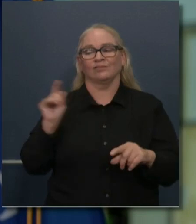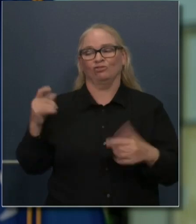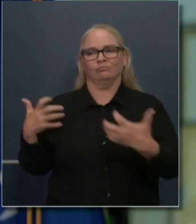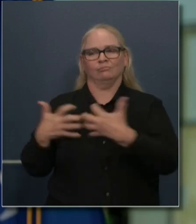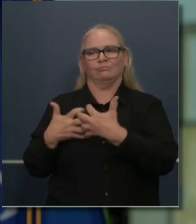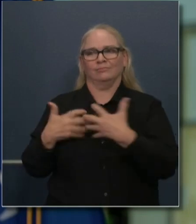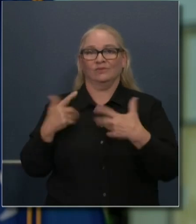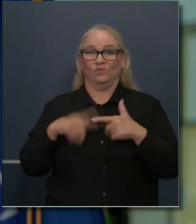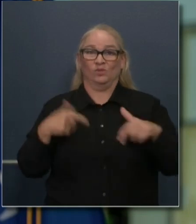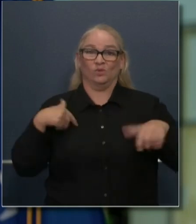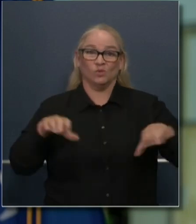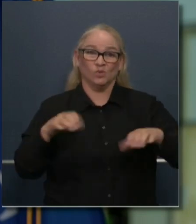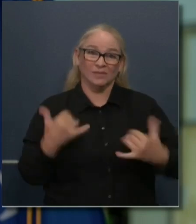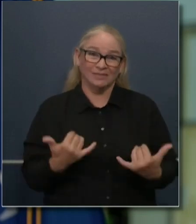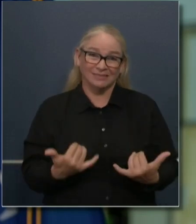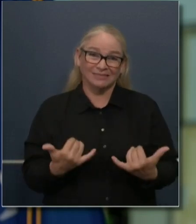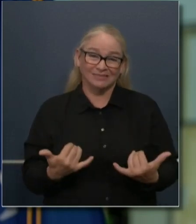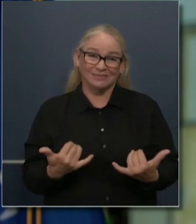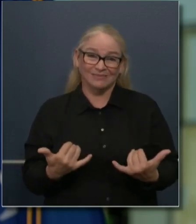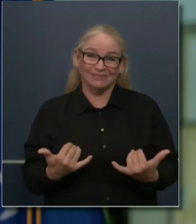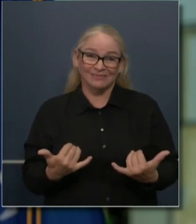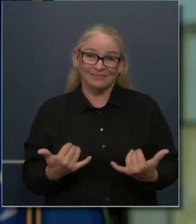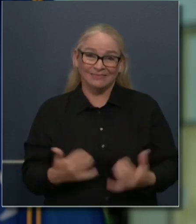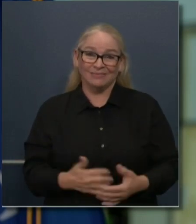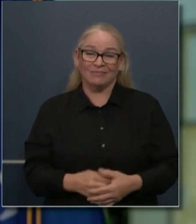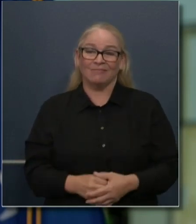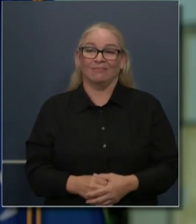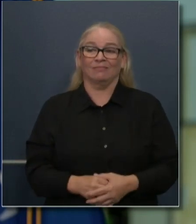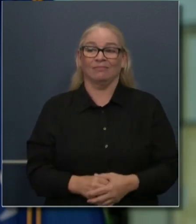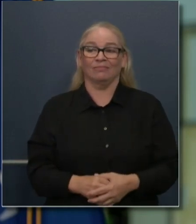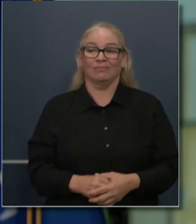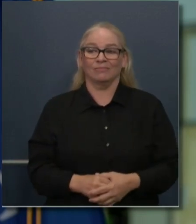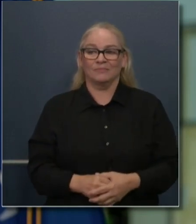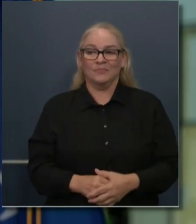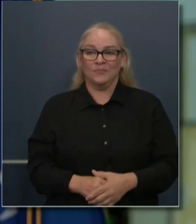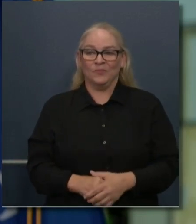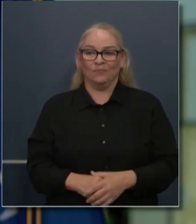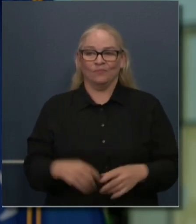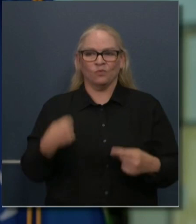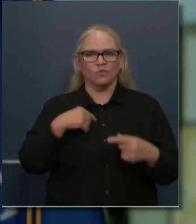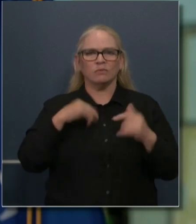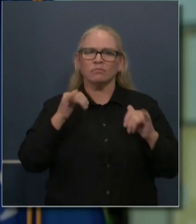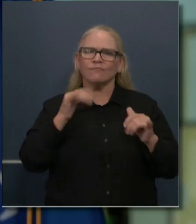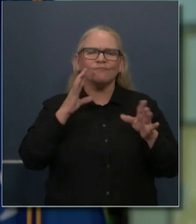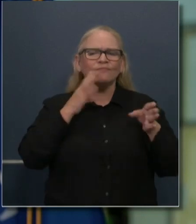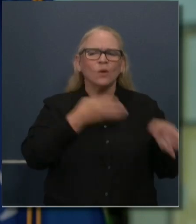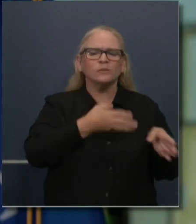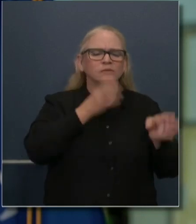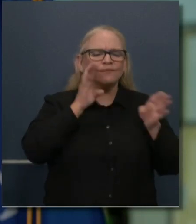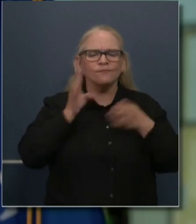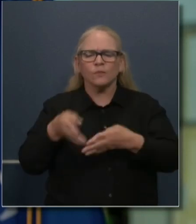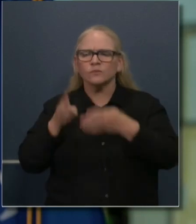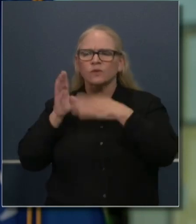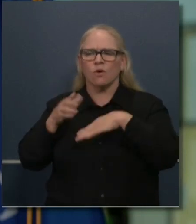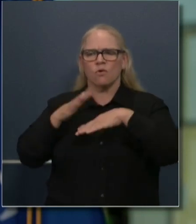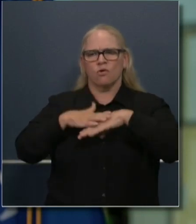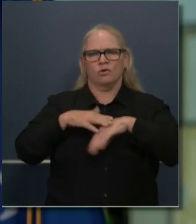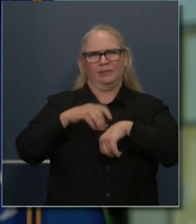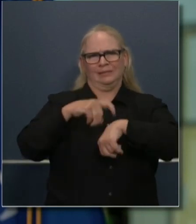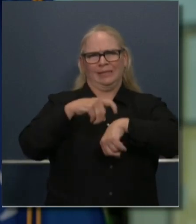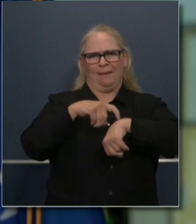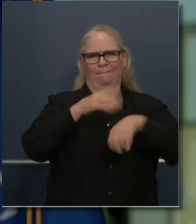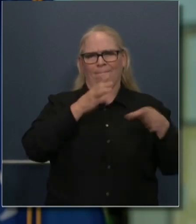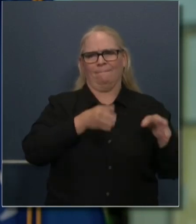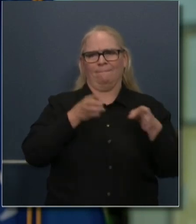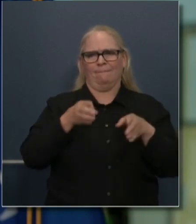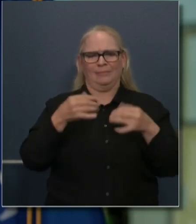of engagement, but again, with a laser-like focus in terms of timelines and expectations. And